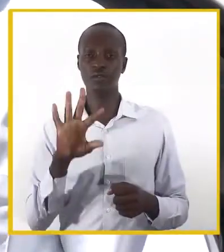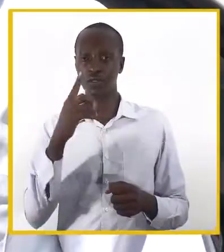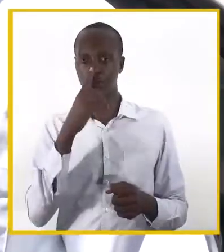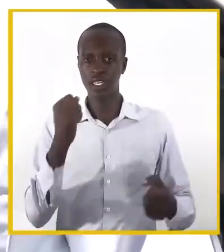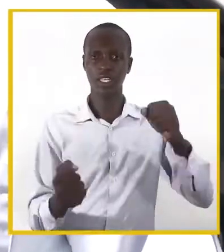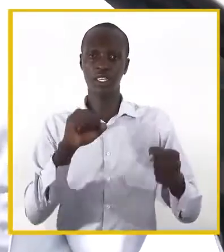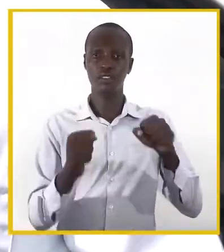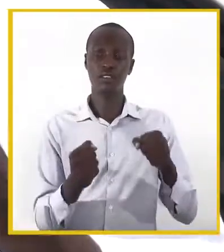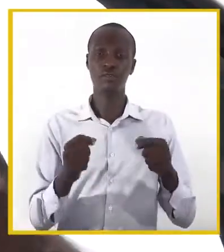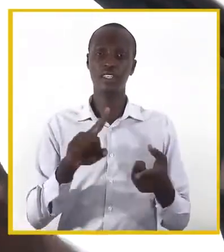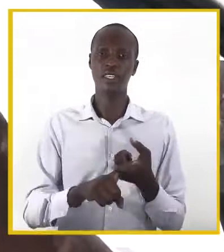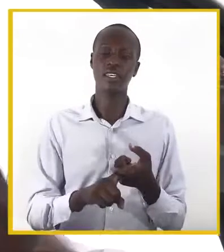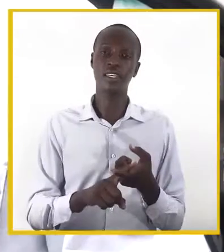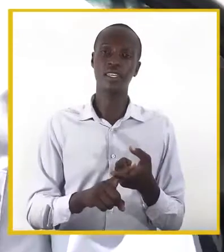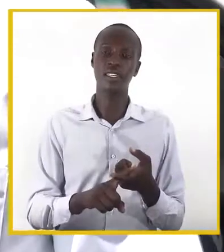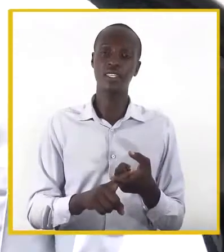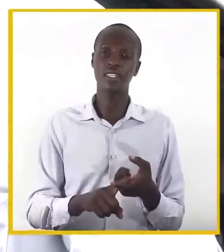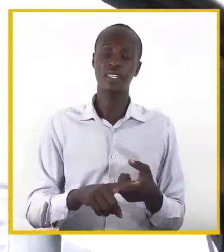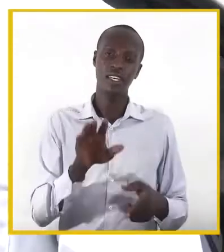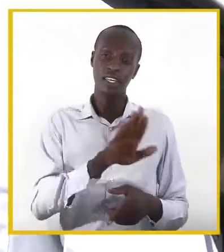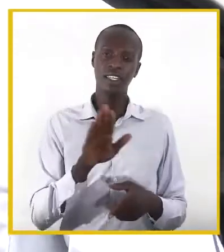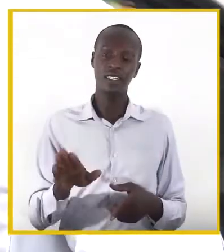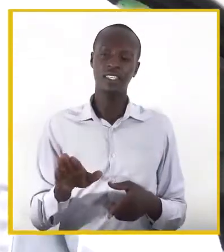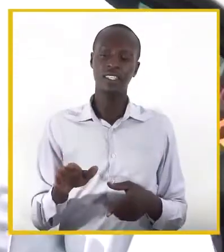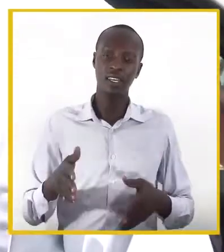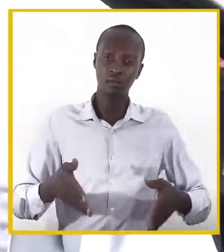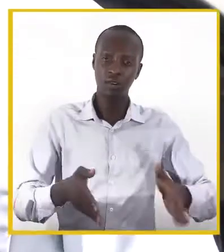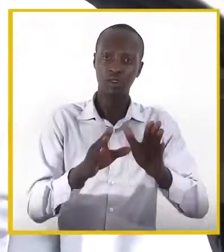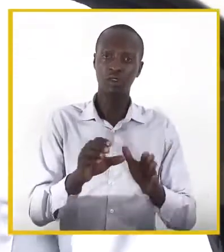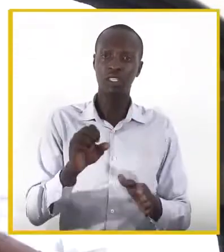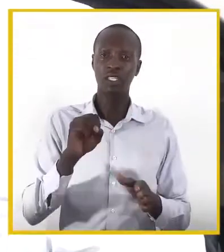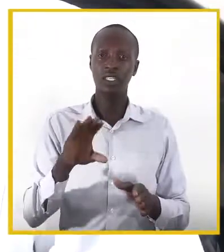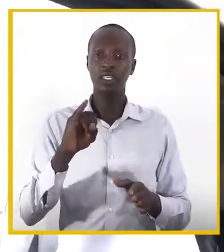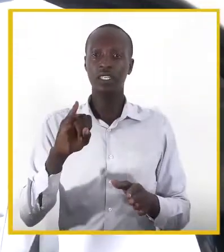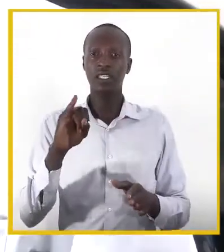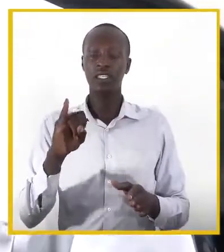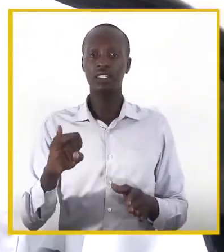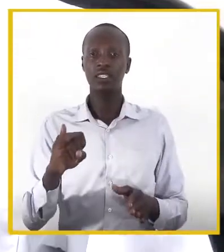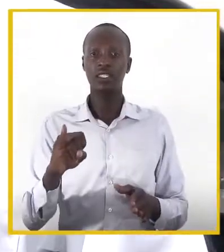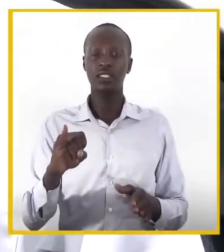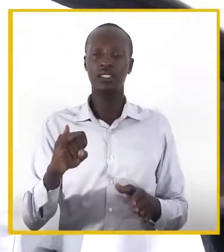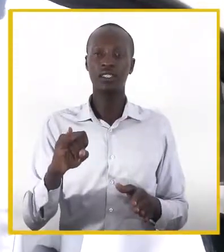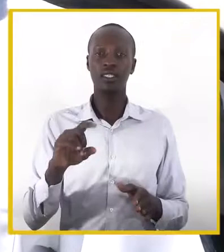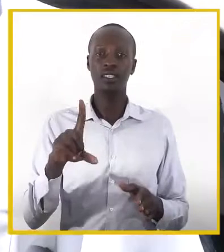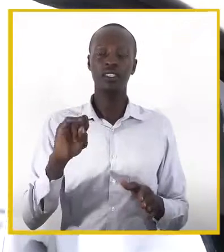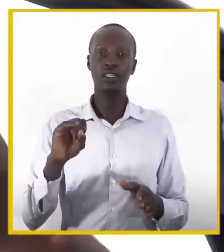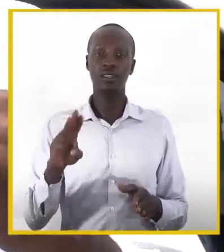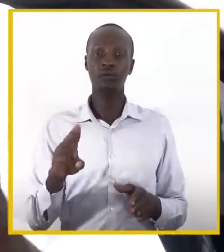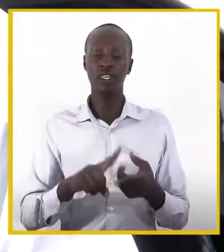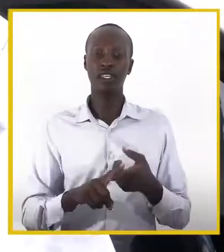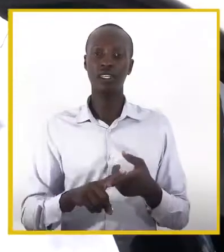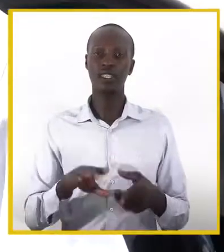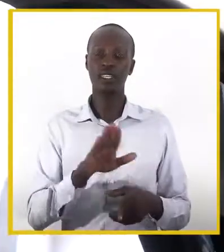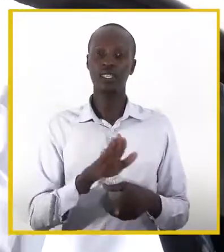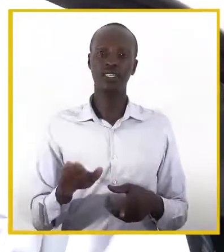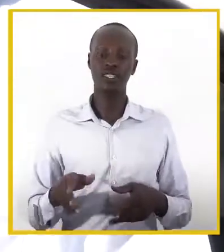caution, taking note that our roads may be slippery due to wet surfaces. We have potholes